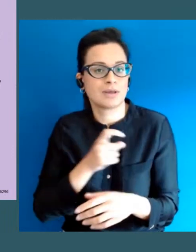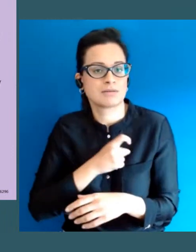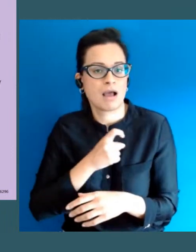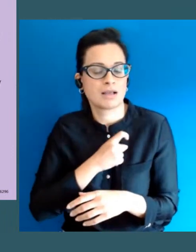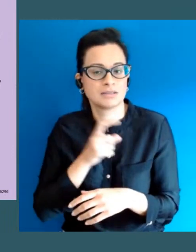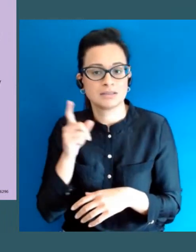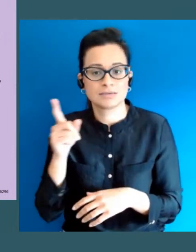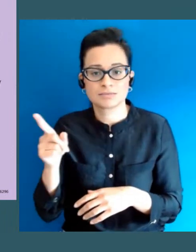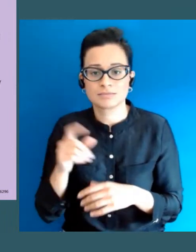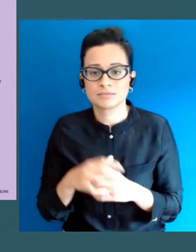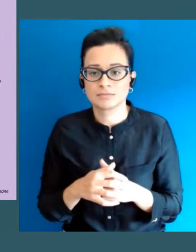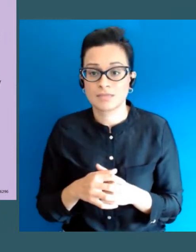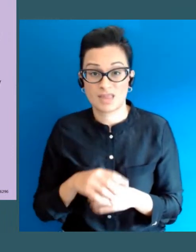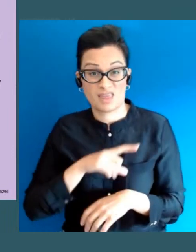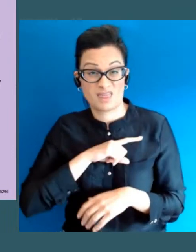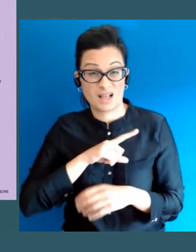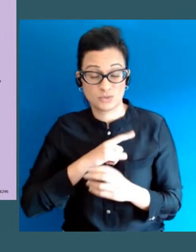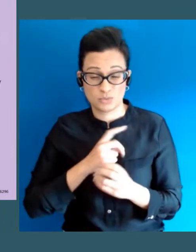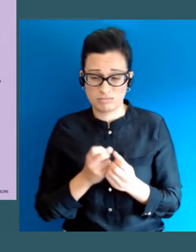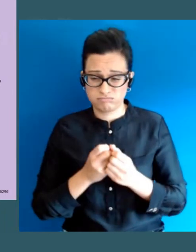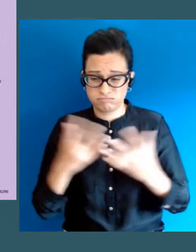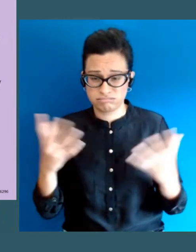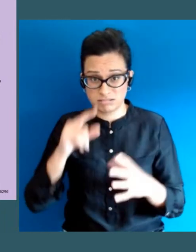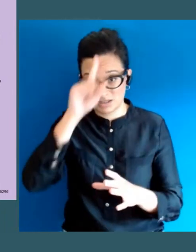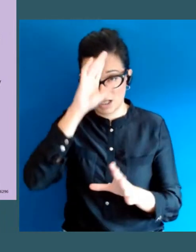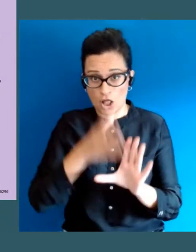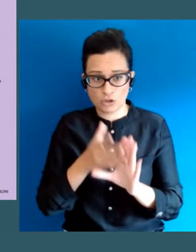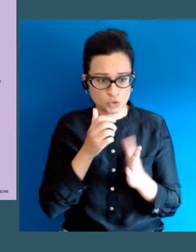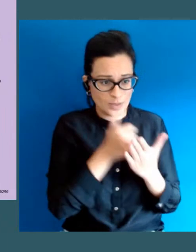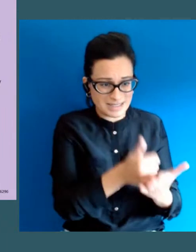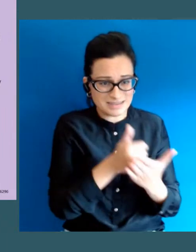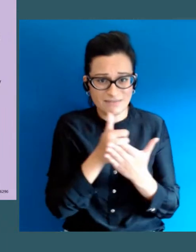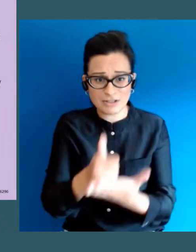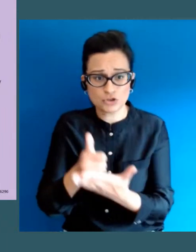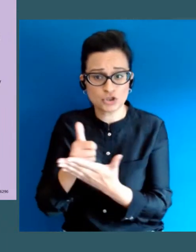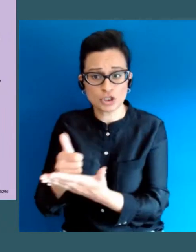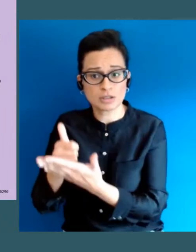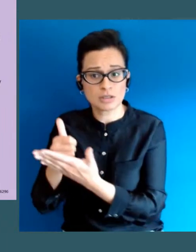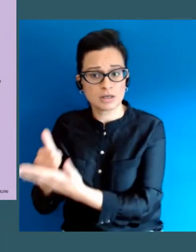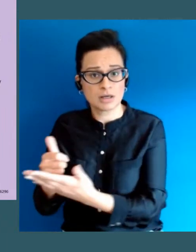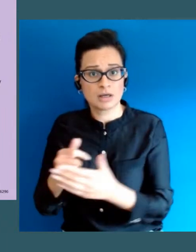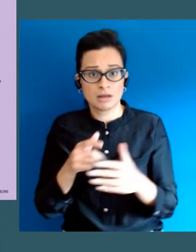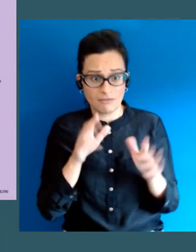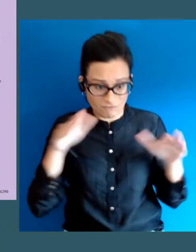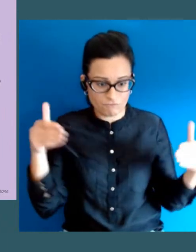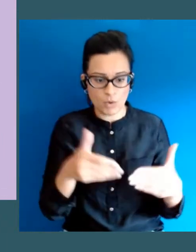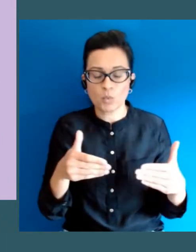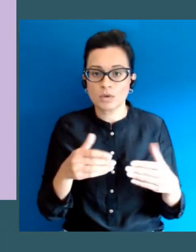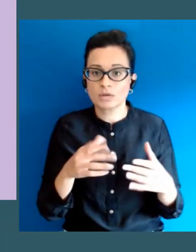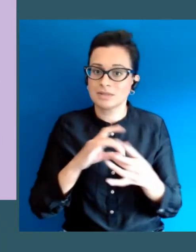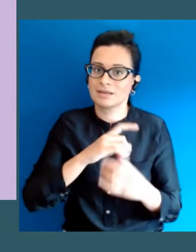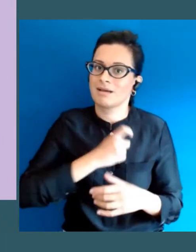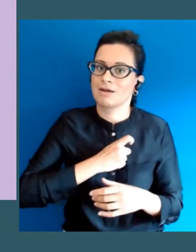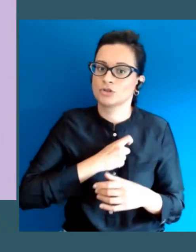why we see so many psychological interventions focusing on this aspect.